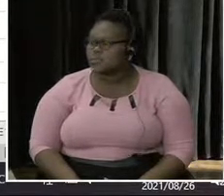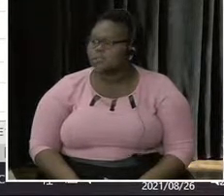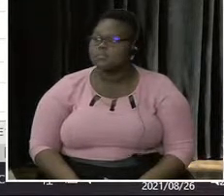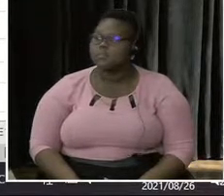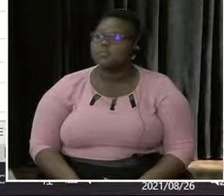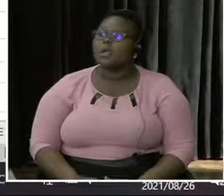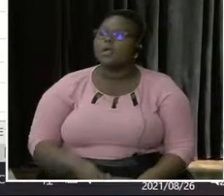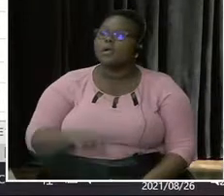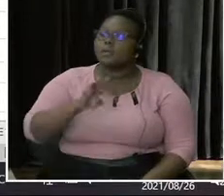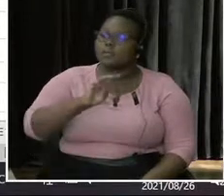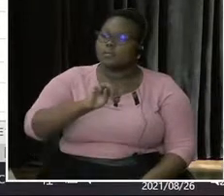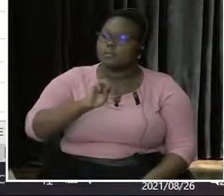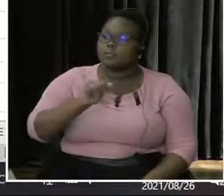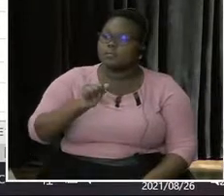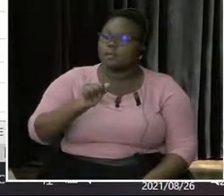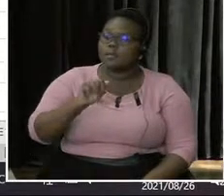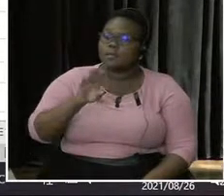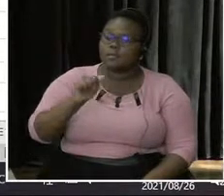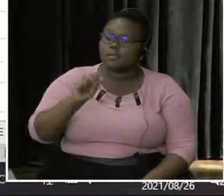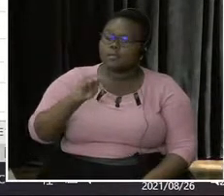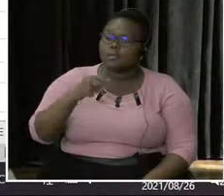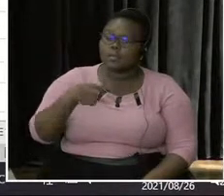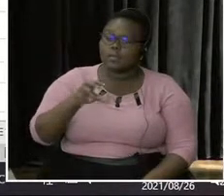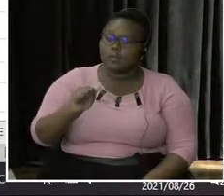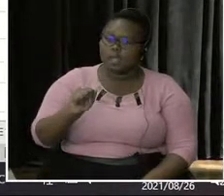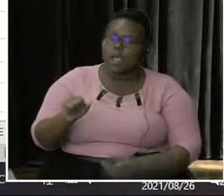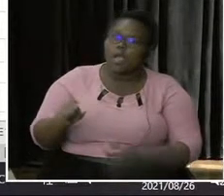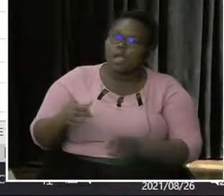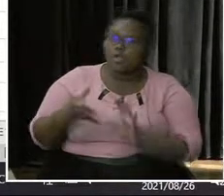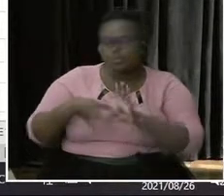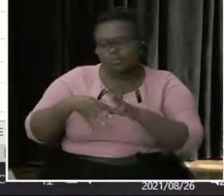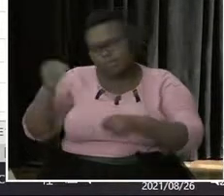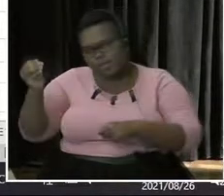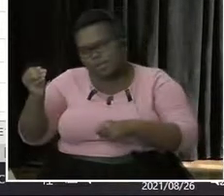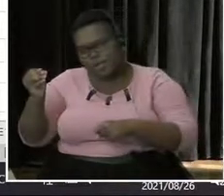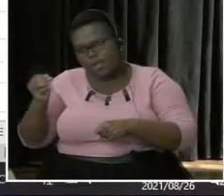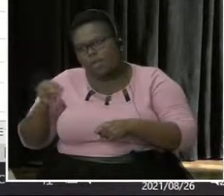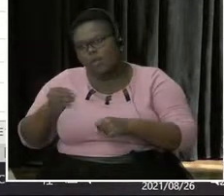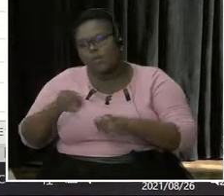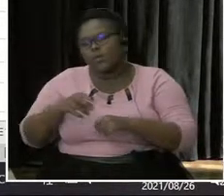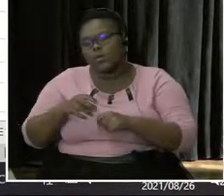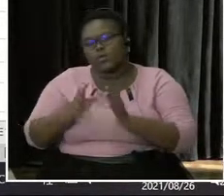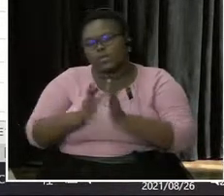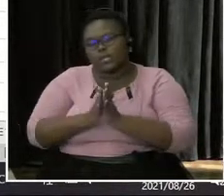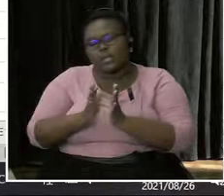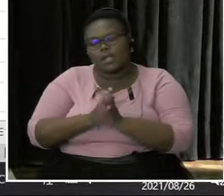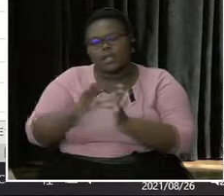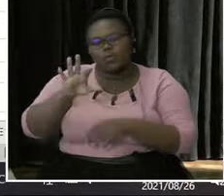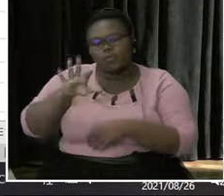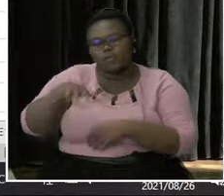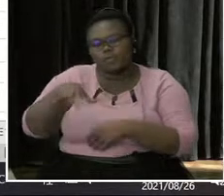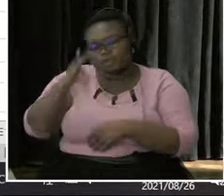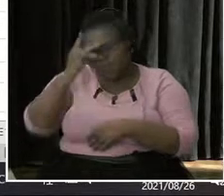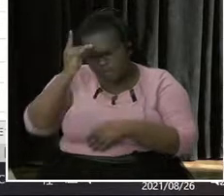Okay, Councillor Mabanga is not yet back. He's requested for 15 minutes out. Councillor Nxumalo?